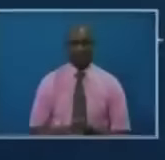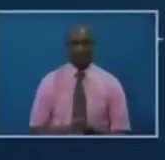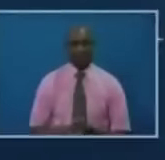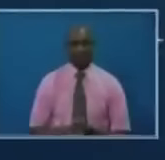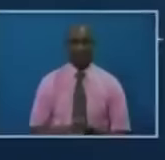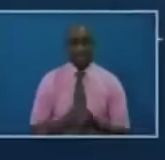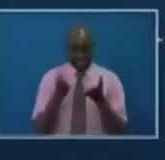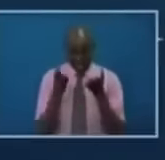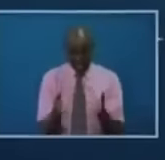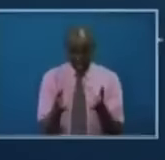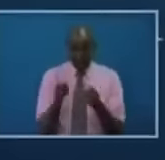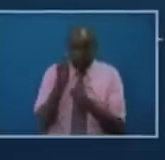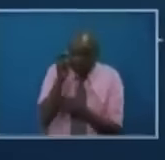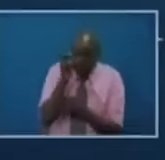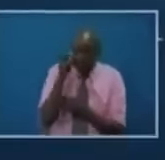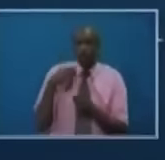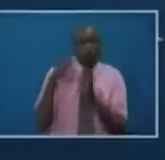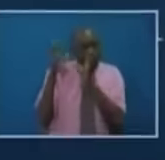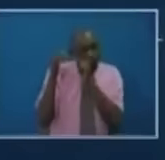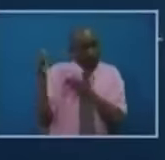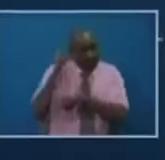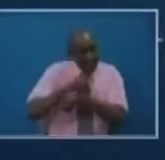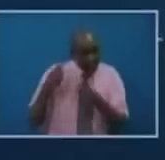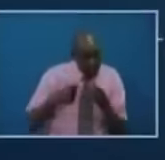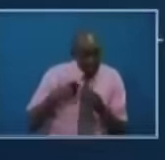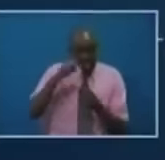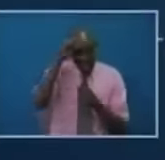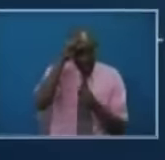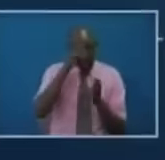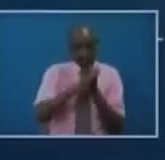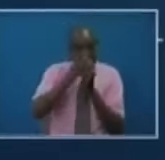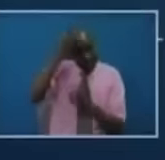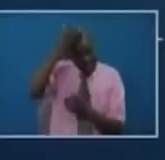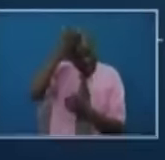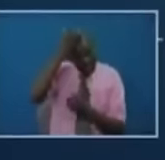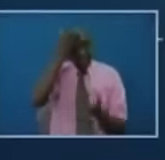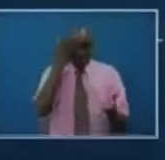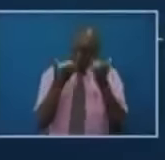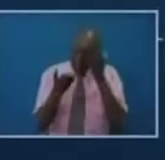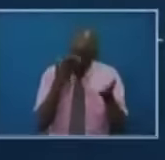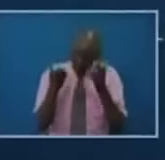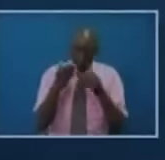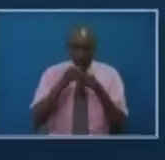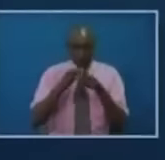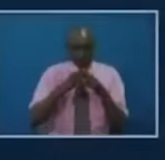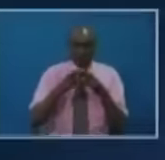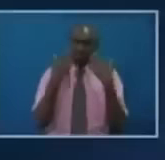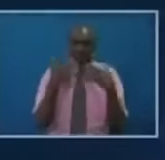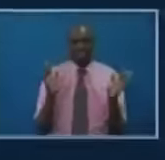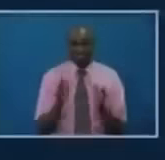Getting to the white smoke, hopes of a deal between government and nurses to end strike.